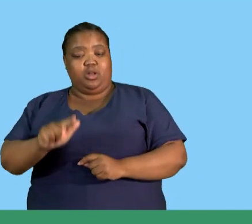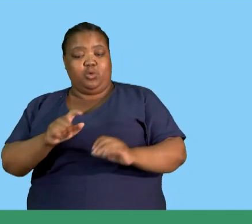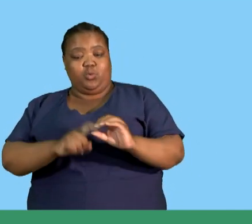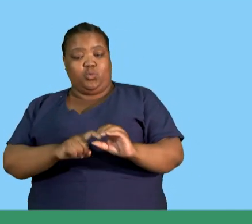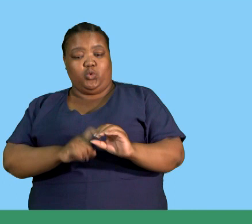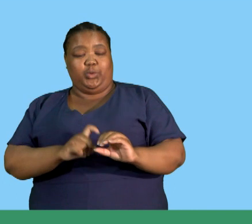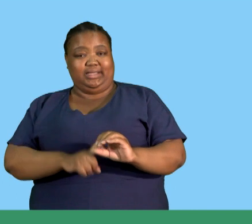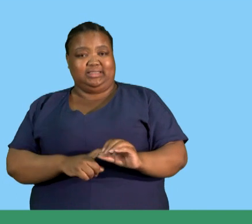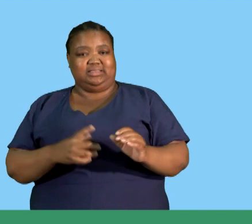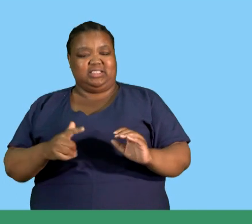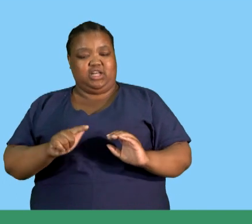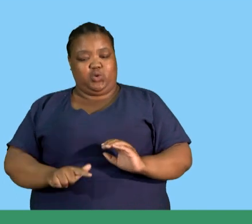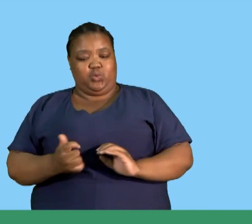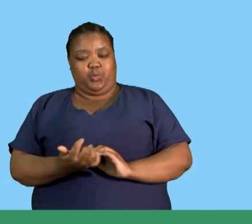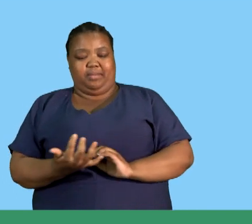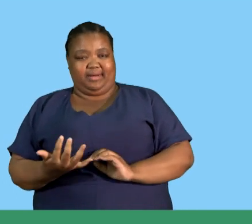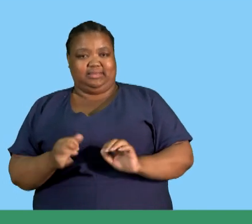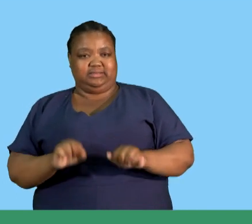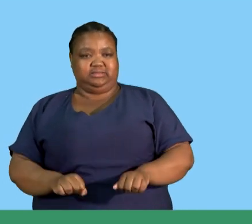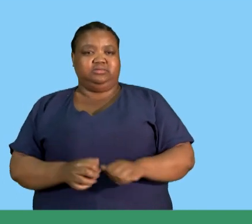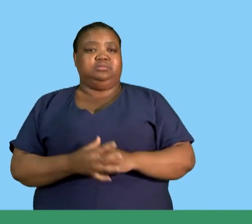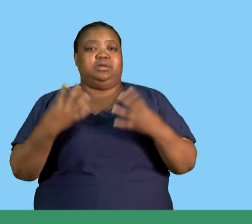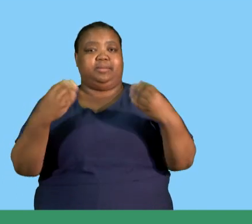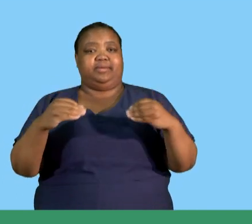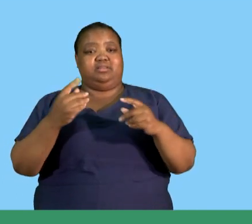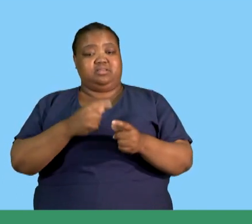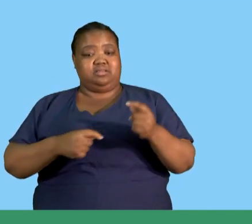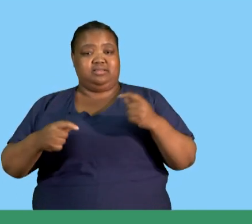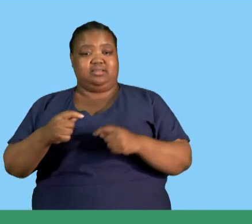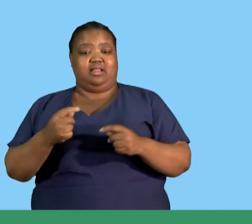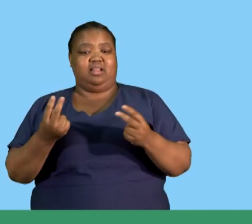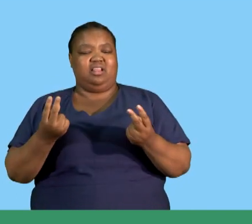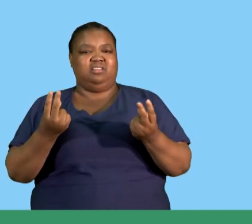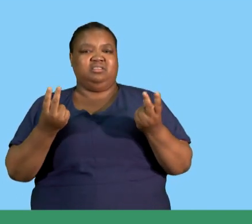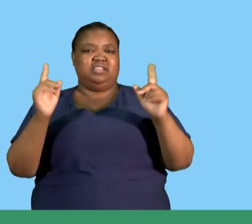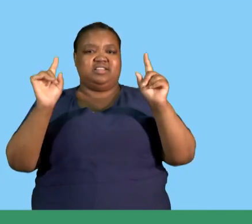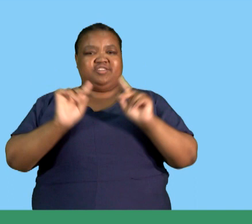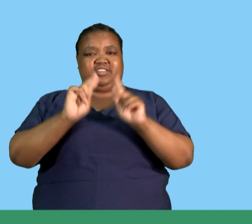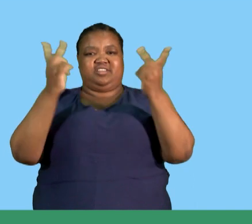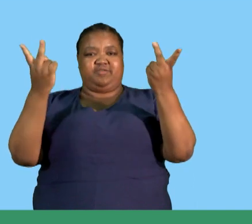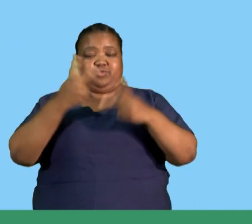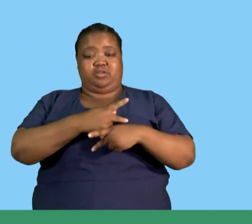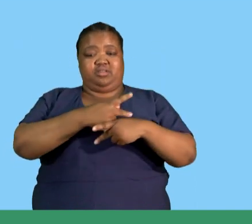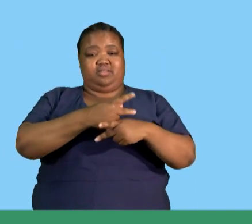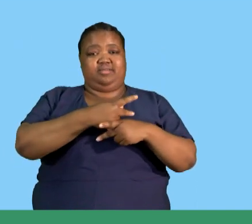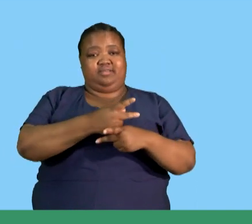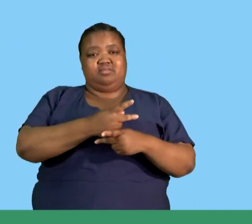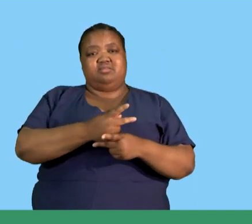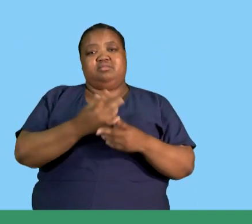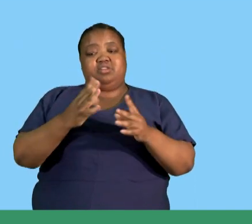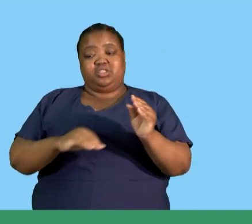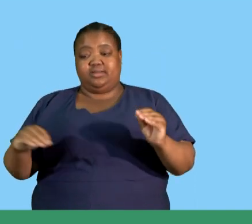improved their product or they sell lower quality goods at lower prices. If the business sells unique